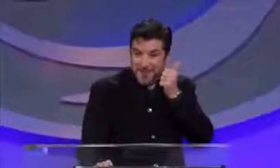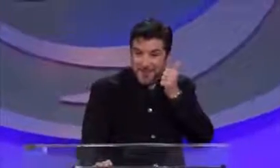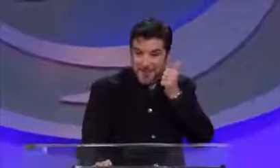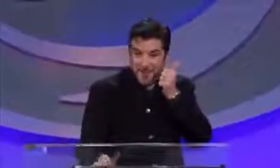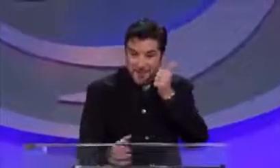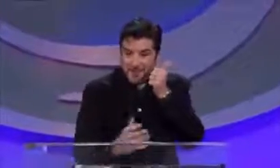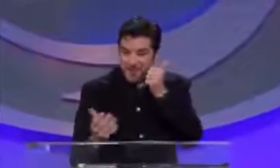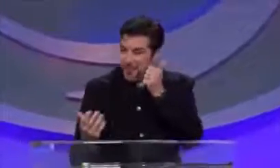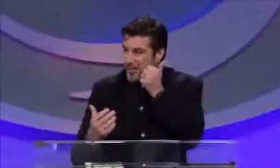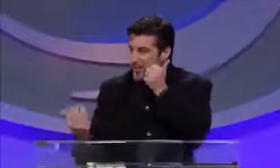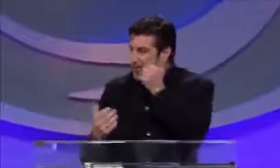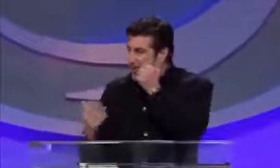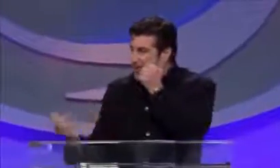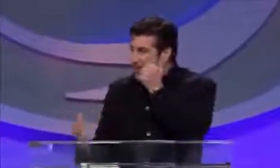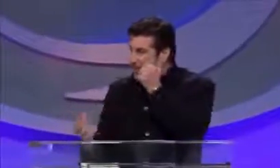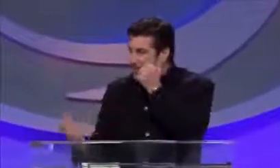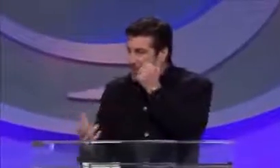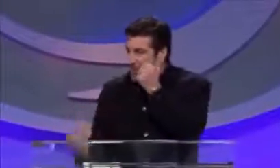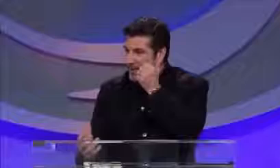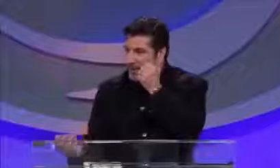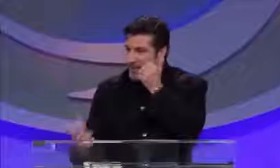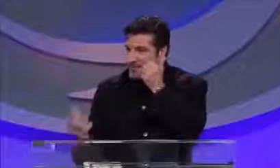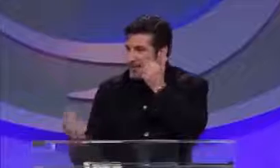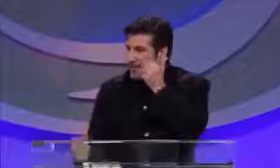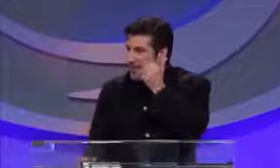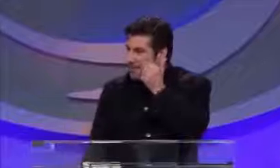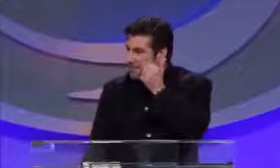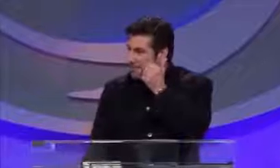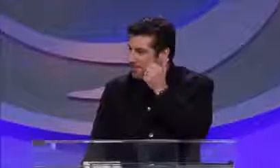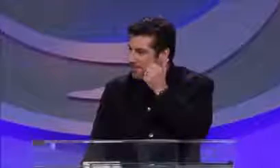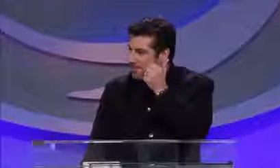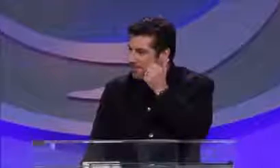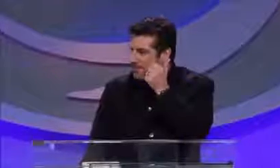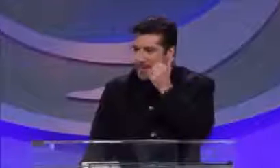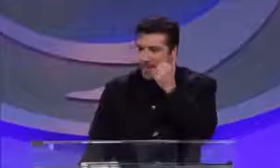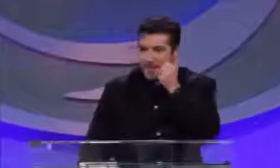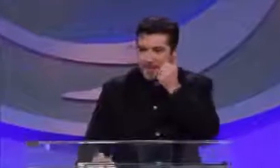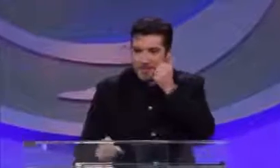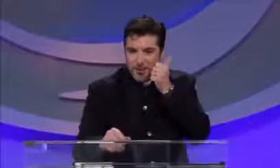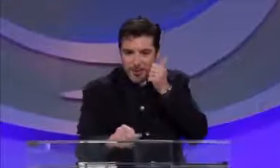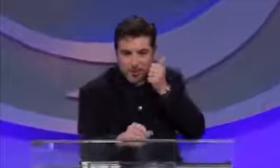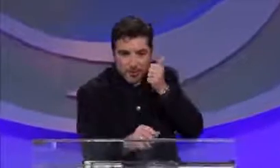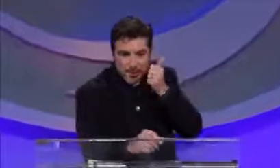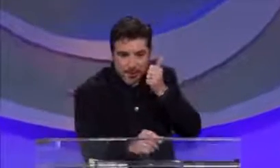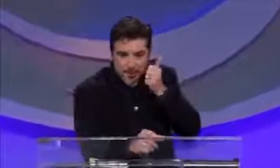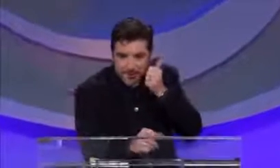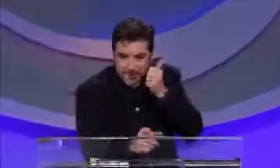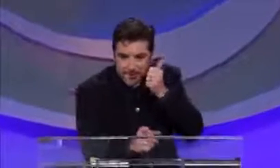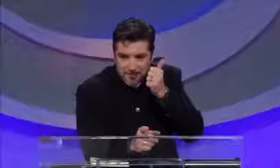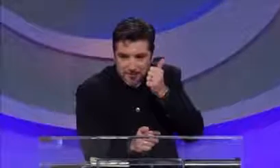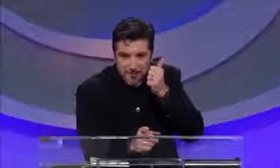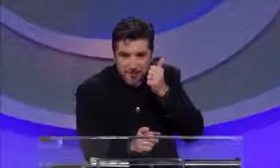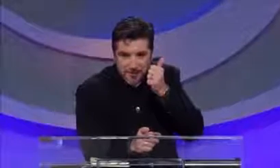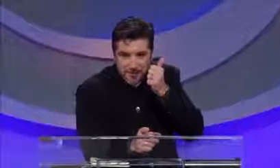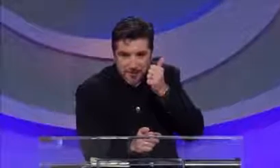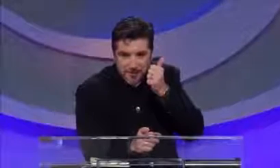And I'm just an everyday clergyman doing his bit for the kingdom. He said, "Tony, we cut